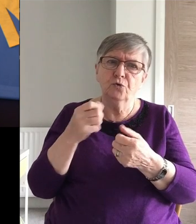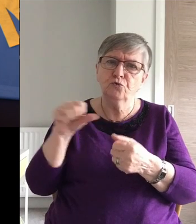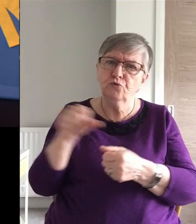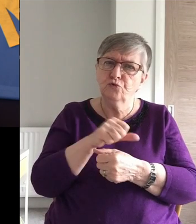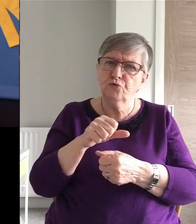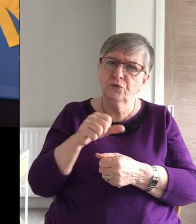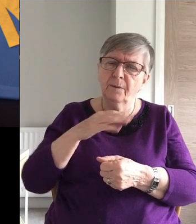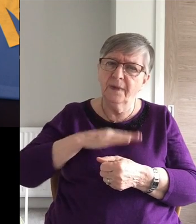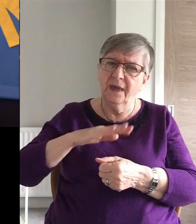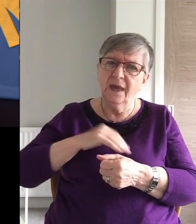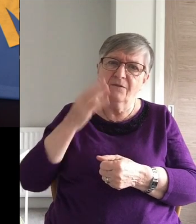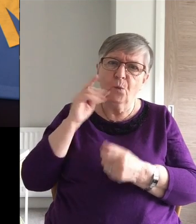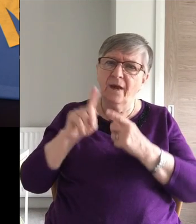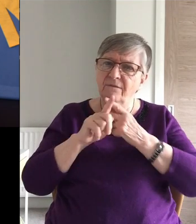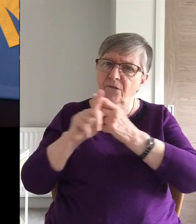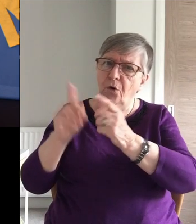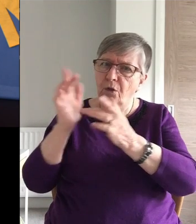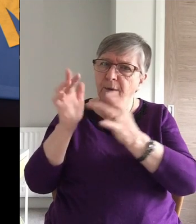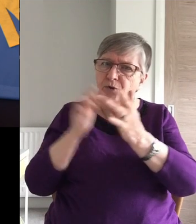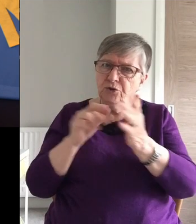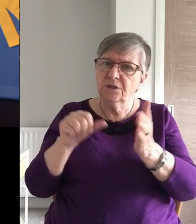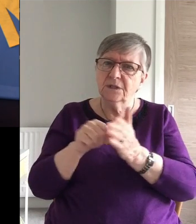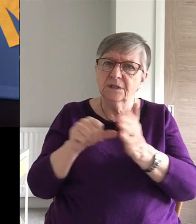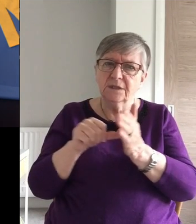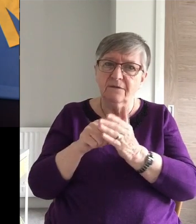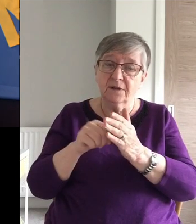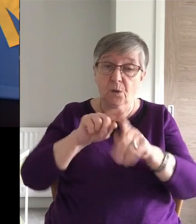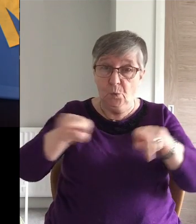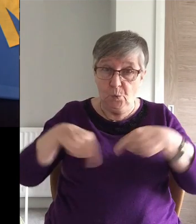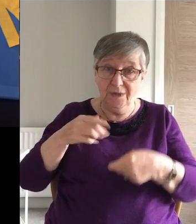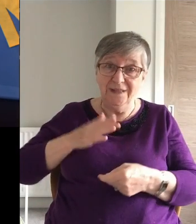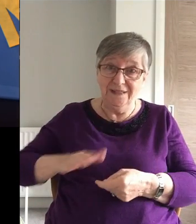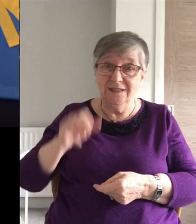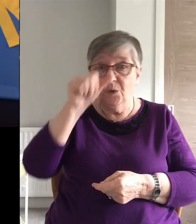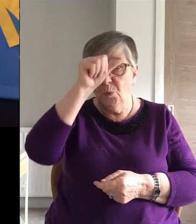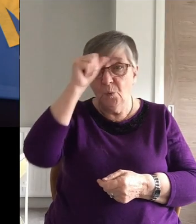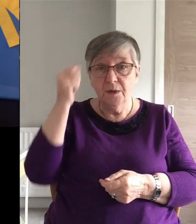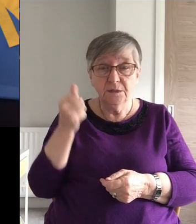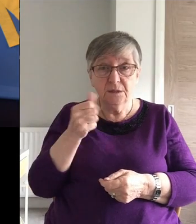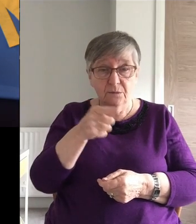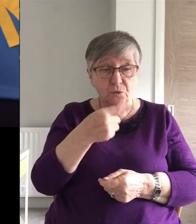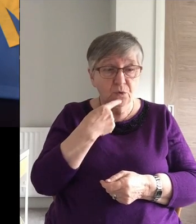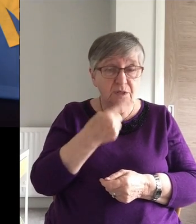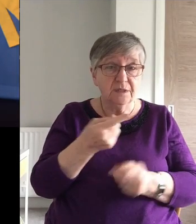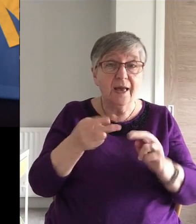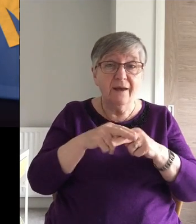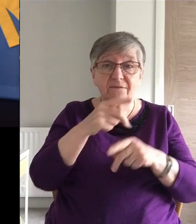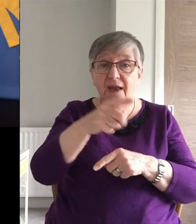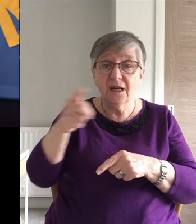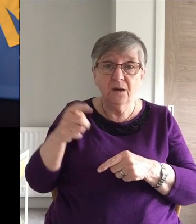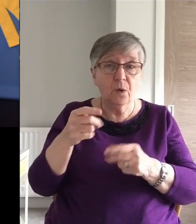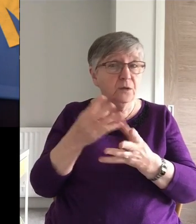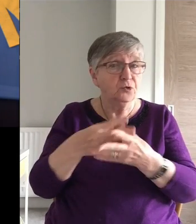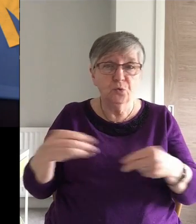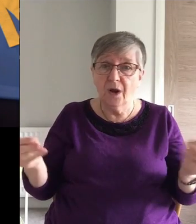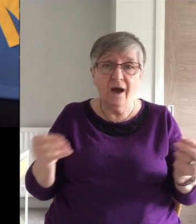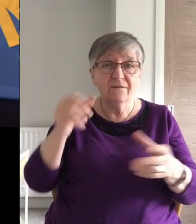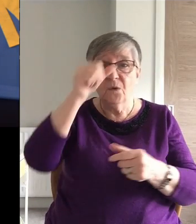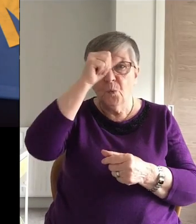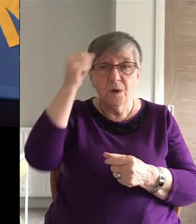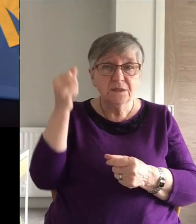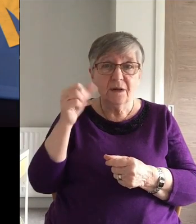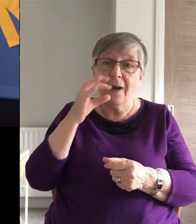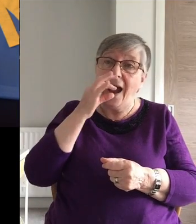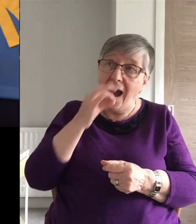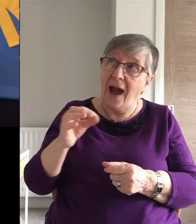tough, we will need wisdom. And so, verse 5, if any of you lacks wisdom, you should ask God.